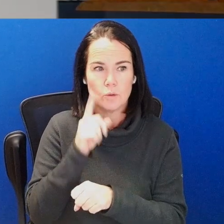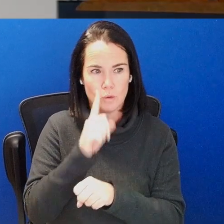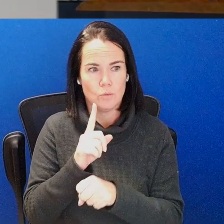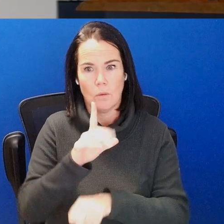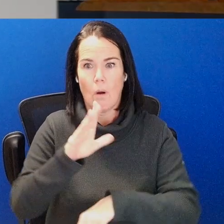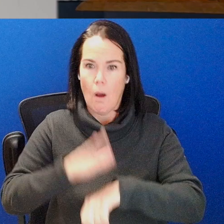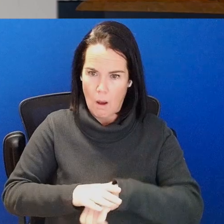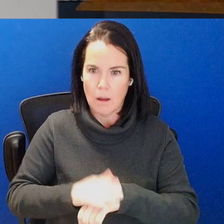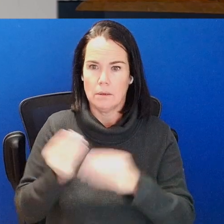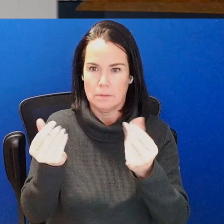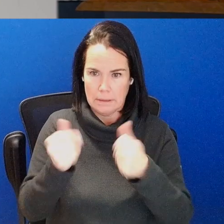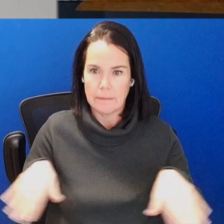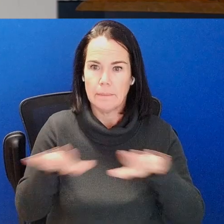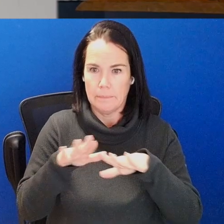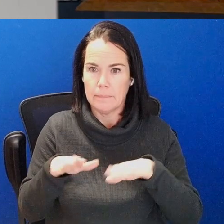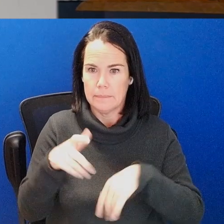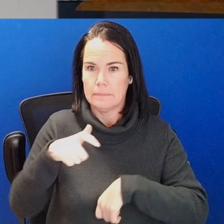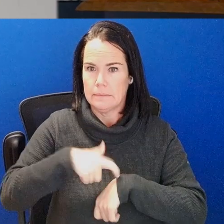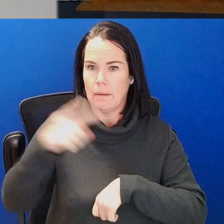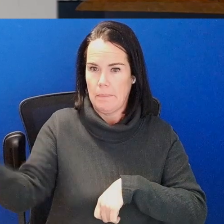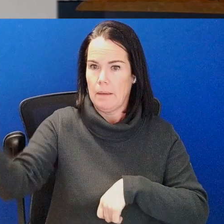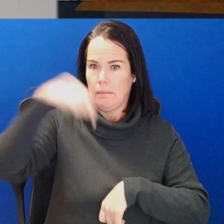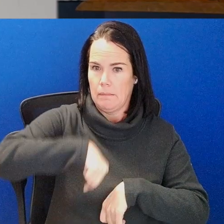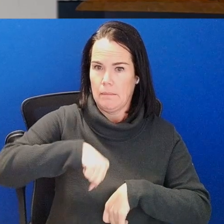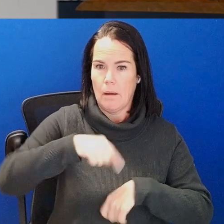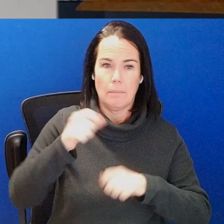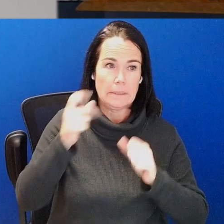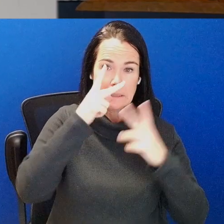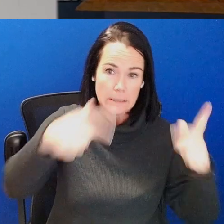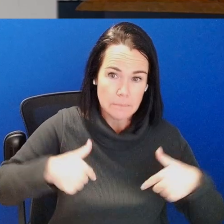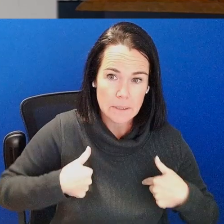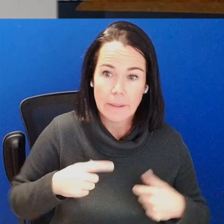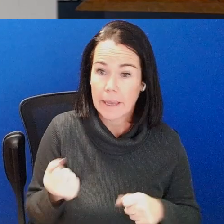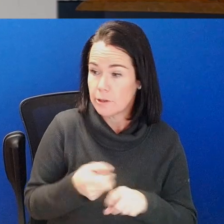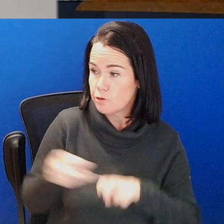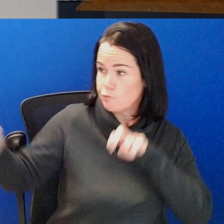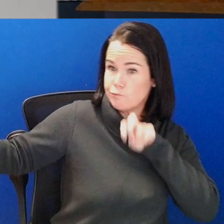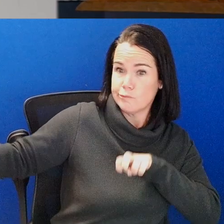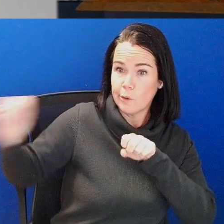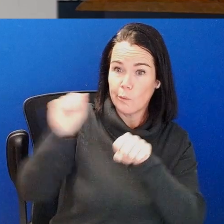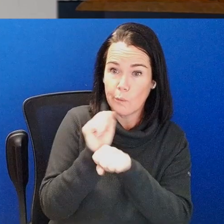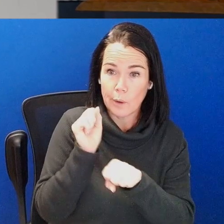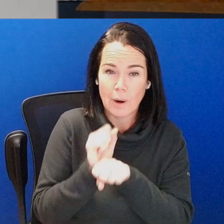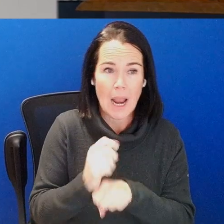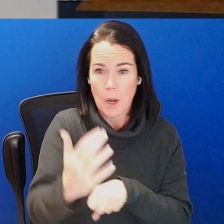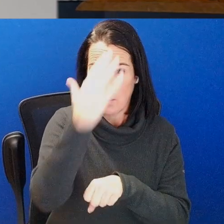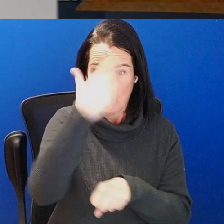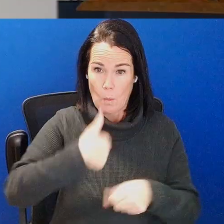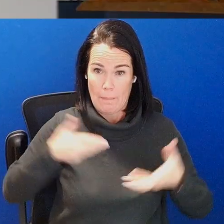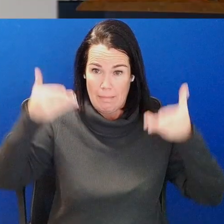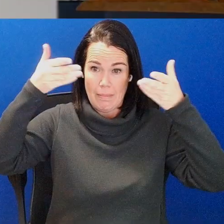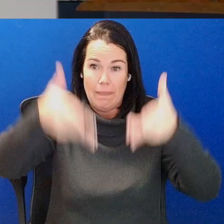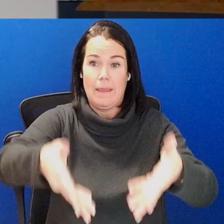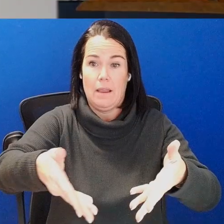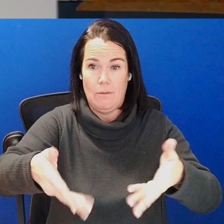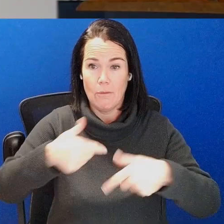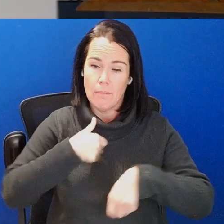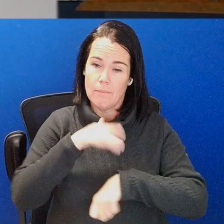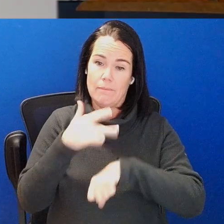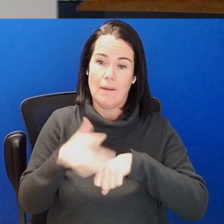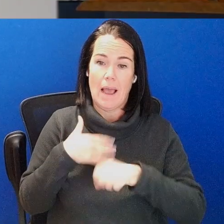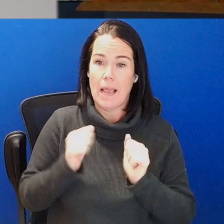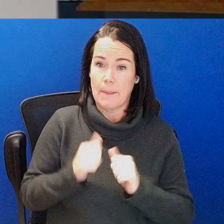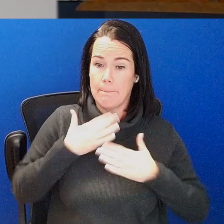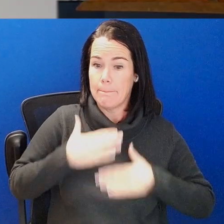to on-campus time where they can come and see me. They can come just work and just know that I am there and